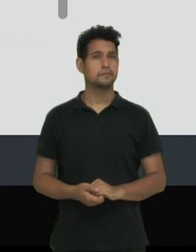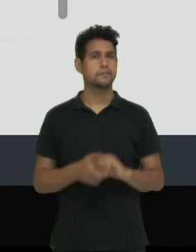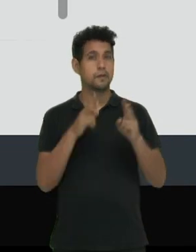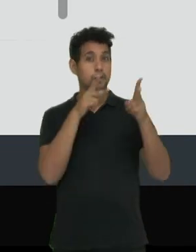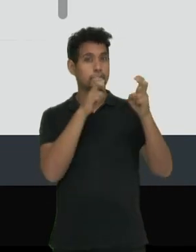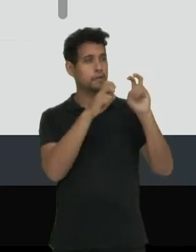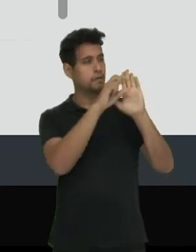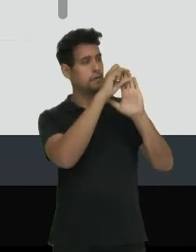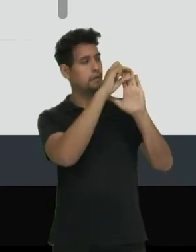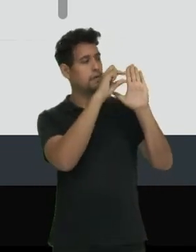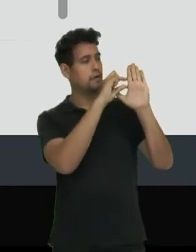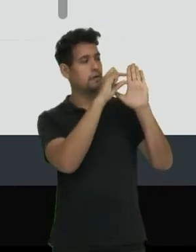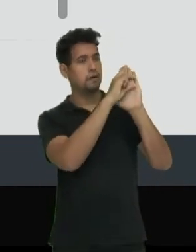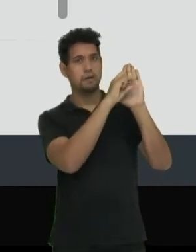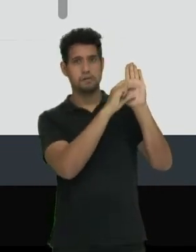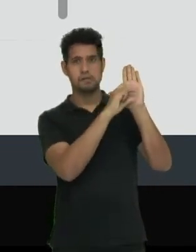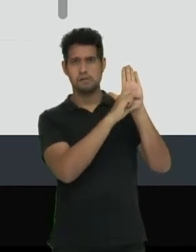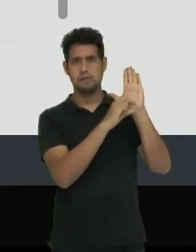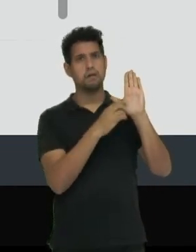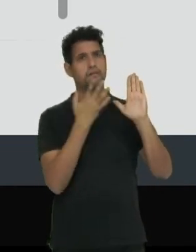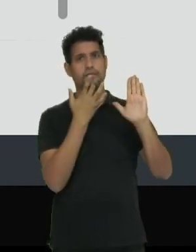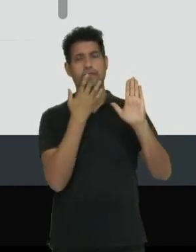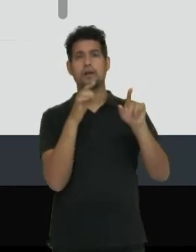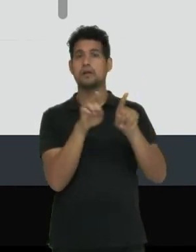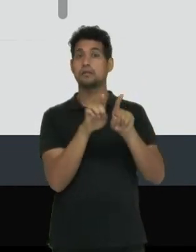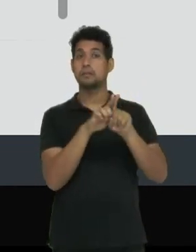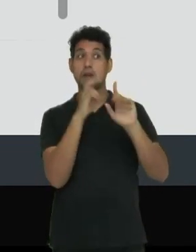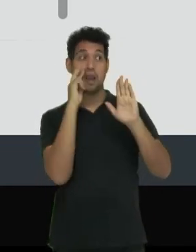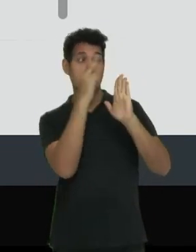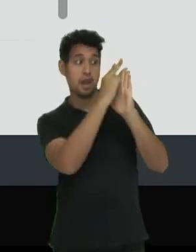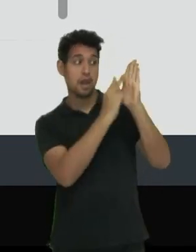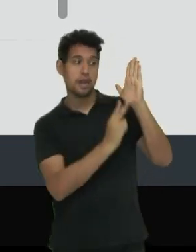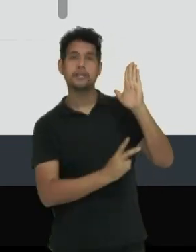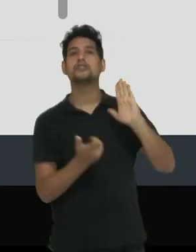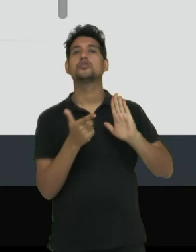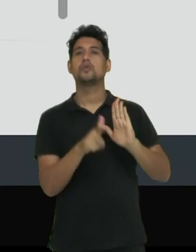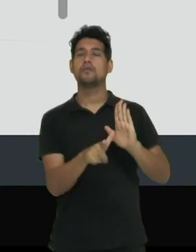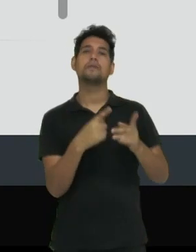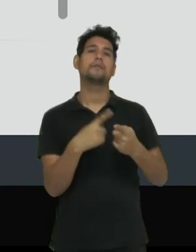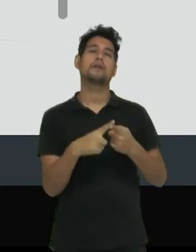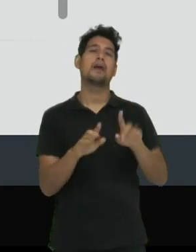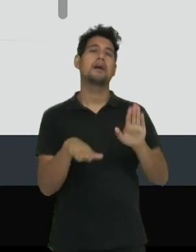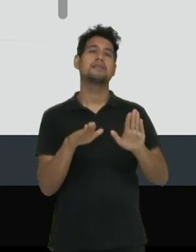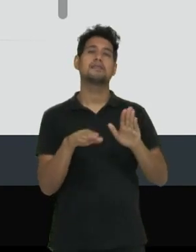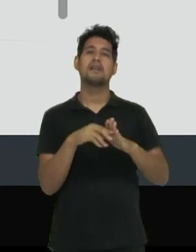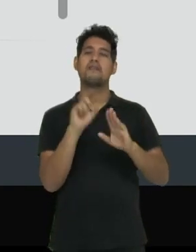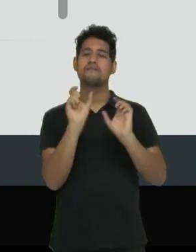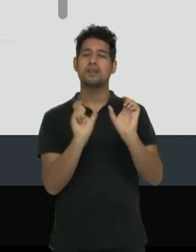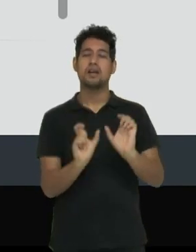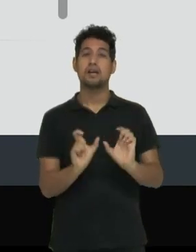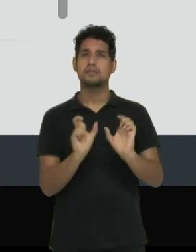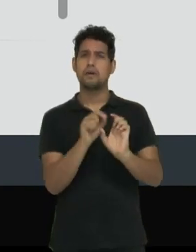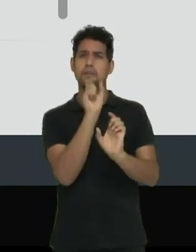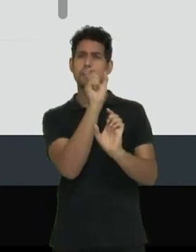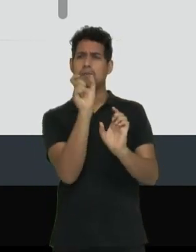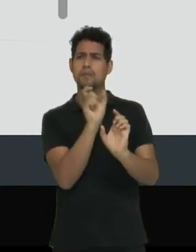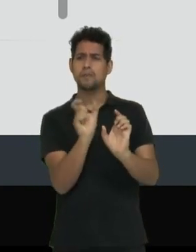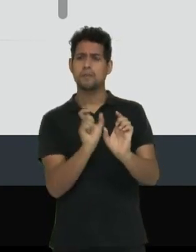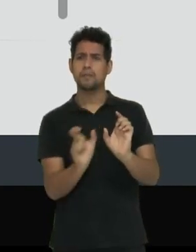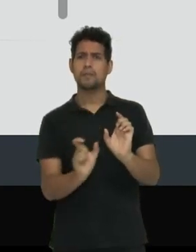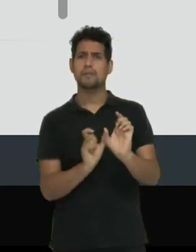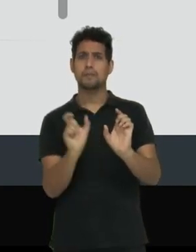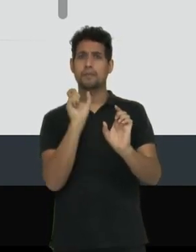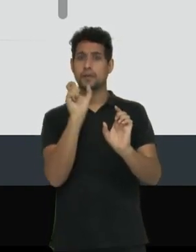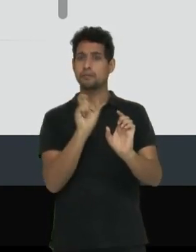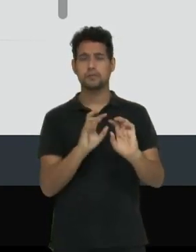Observem, pessoal, que aqui, para facilitar, ouçam mais de uma vez, porque às vezes as frases vão sendo faladas e você não consegue pegar todas. Então